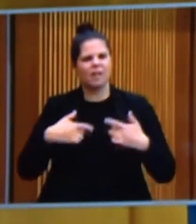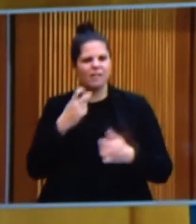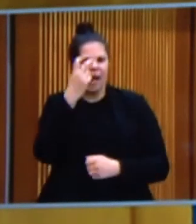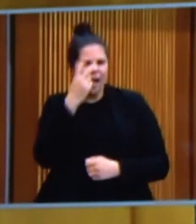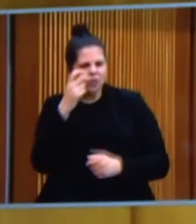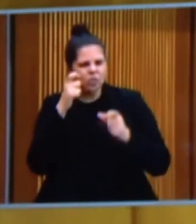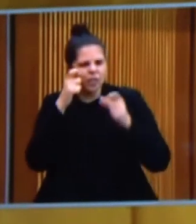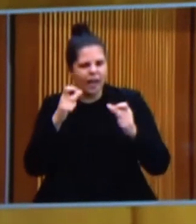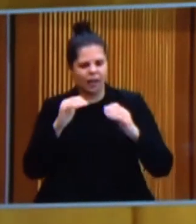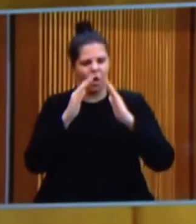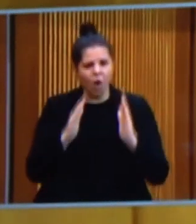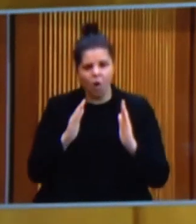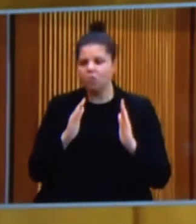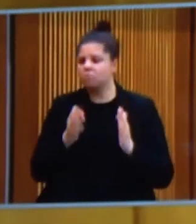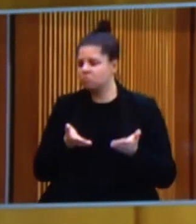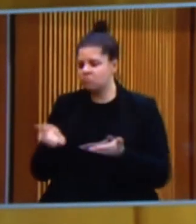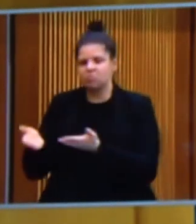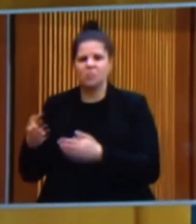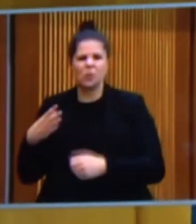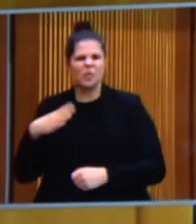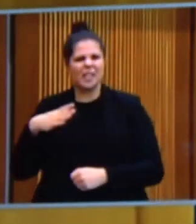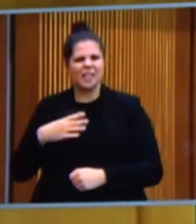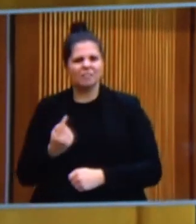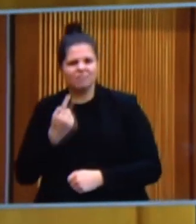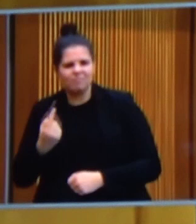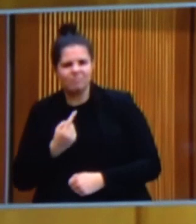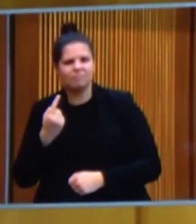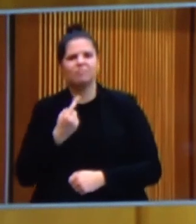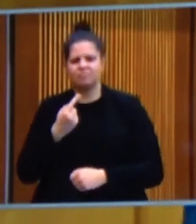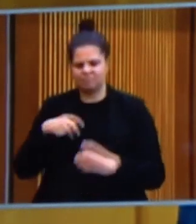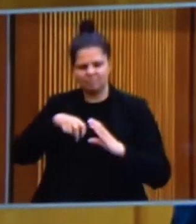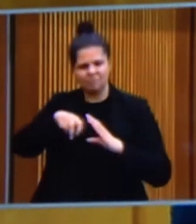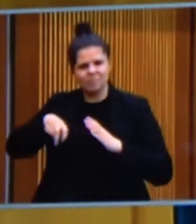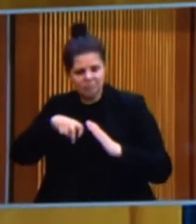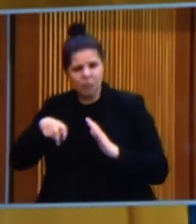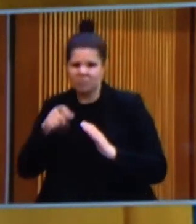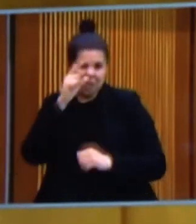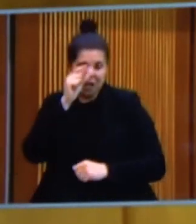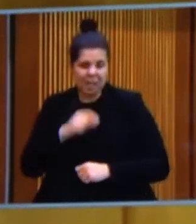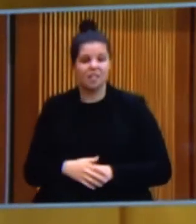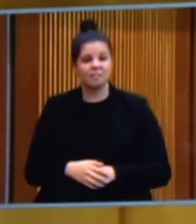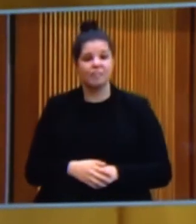areas where there may be need for isolation or quarantine. They may set up in the day